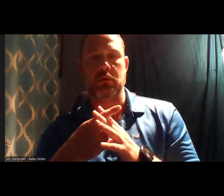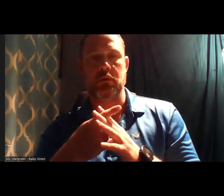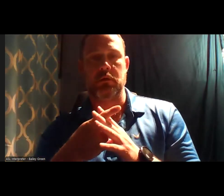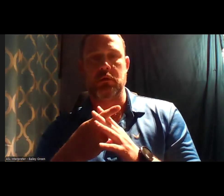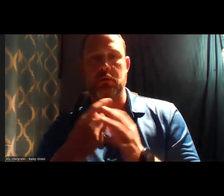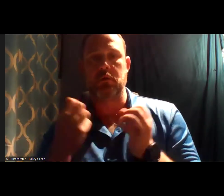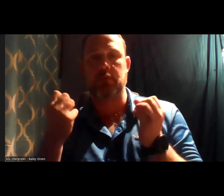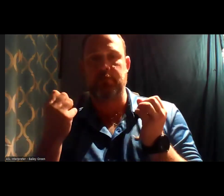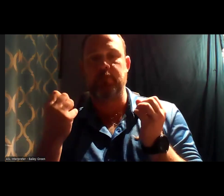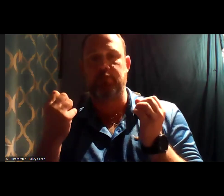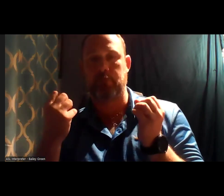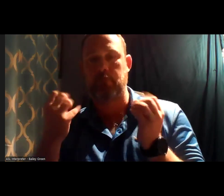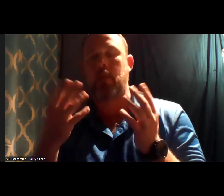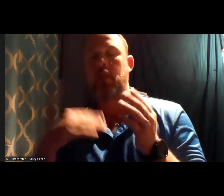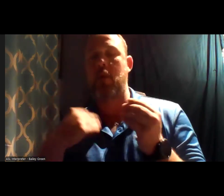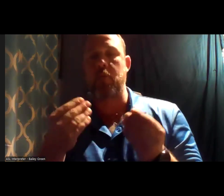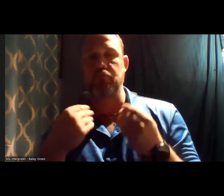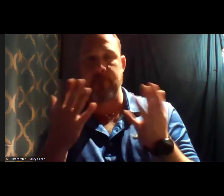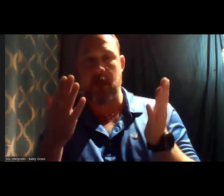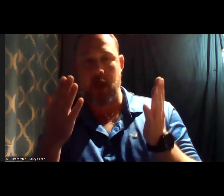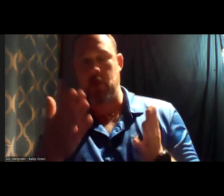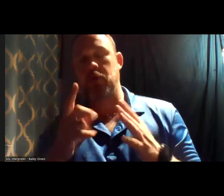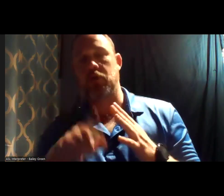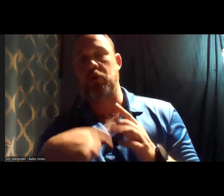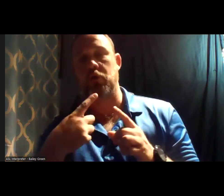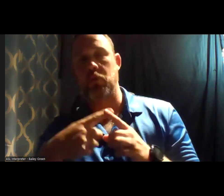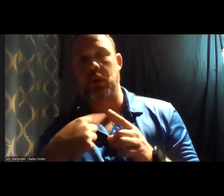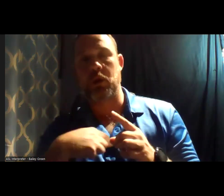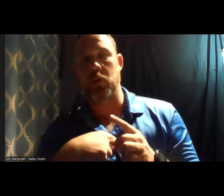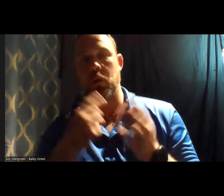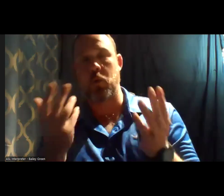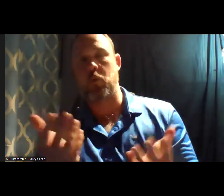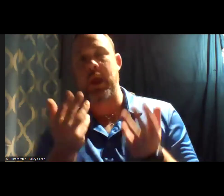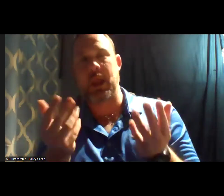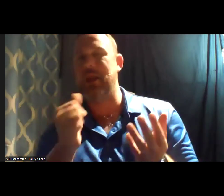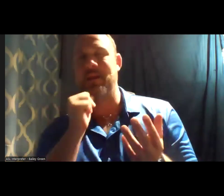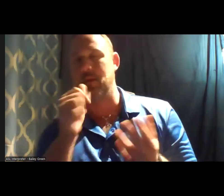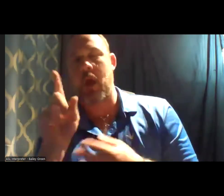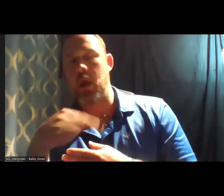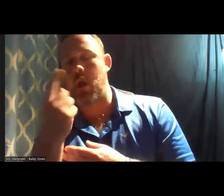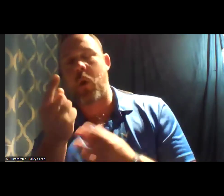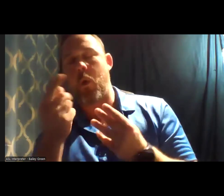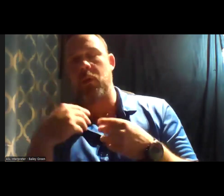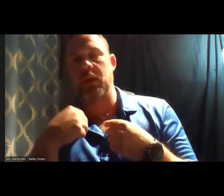Many times the providers, when we are waiting, and this is not just providers that are getting paid